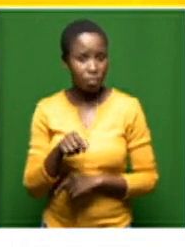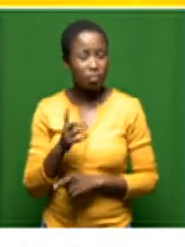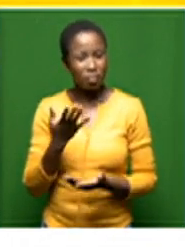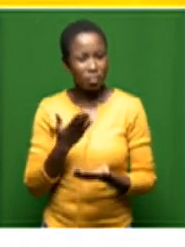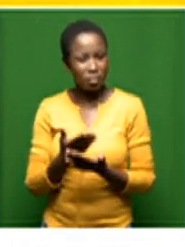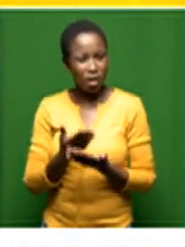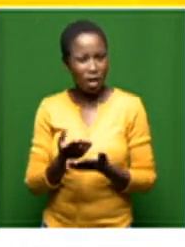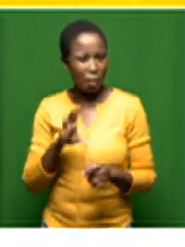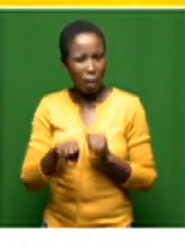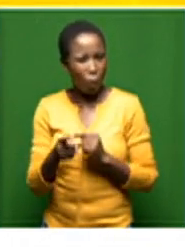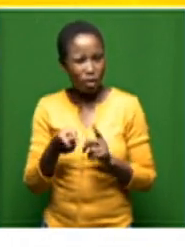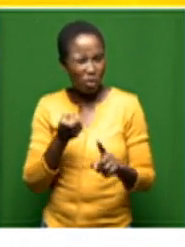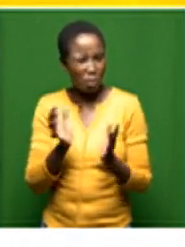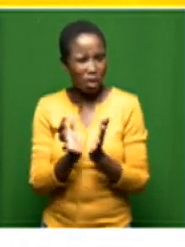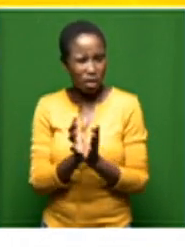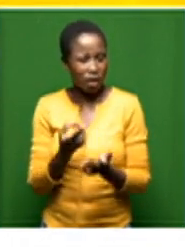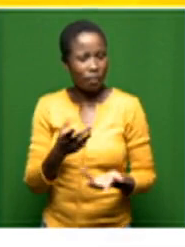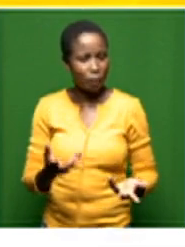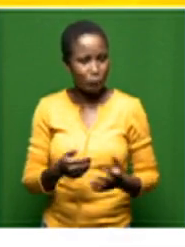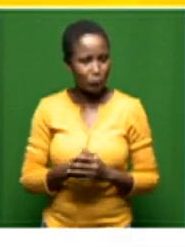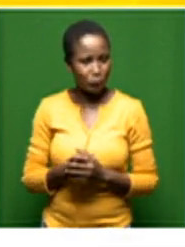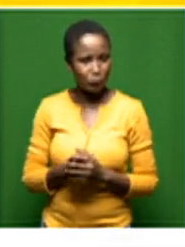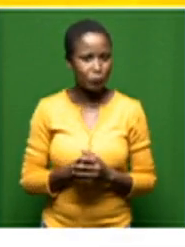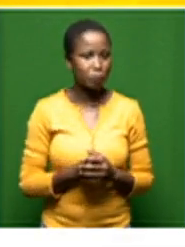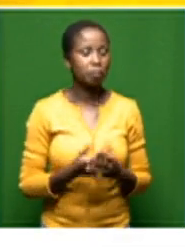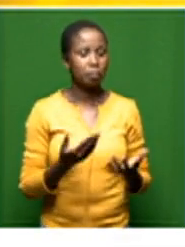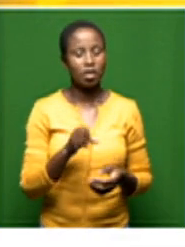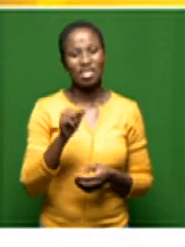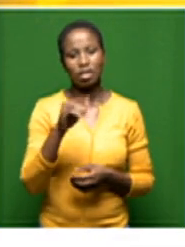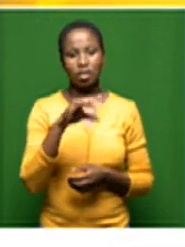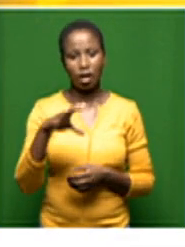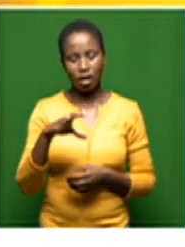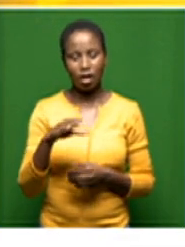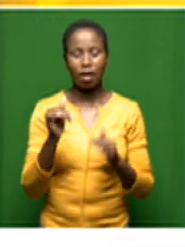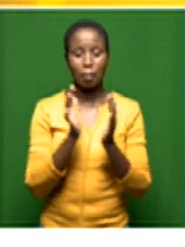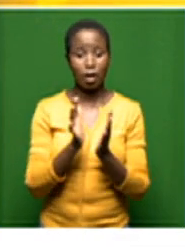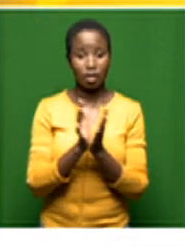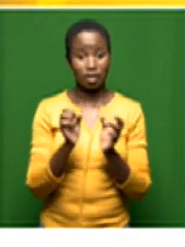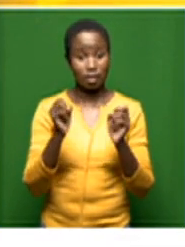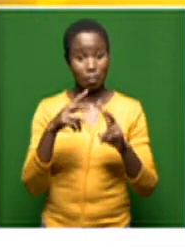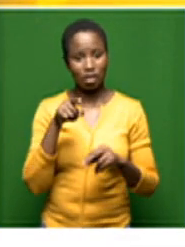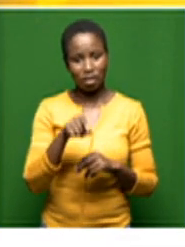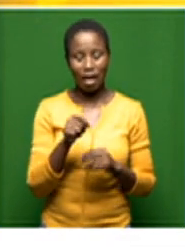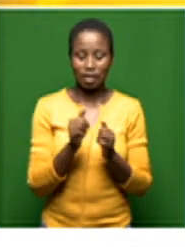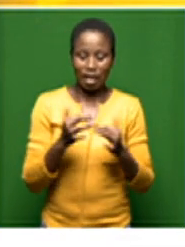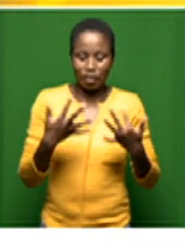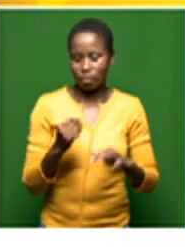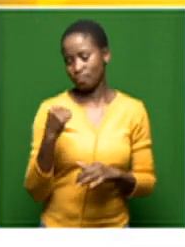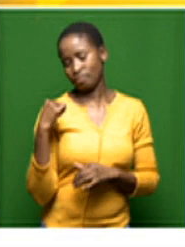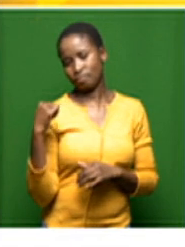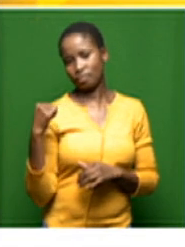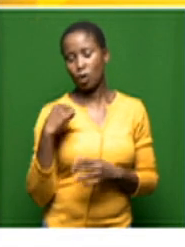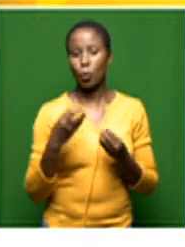actually get out of these meetings? Actually, the SADC Troika technical meeting started yesterday